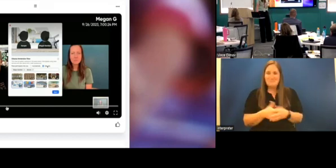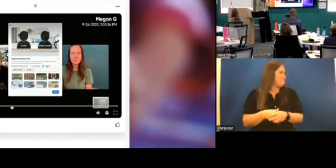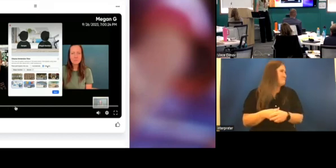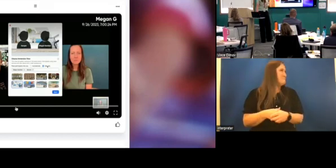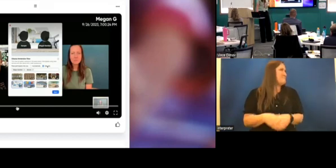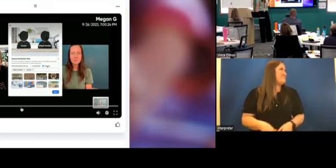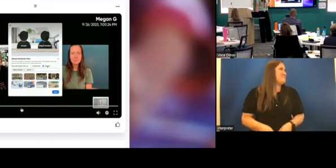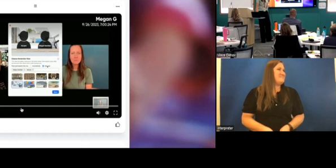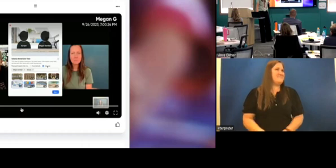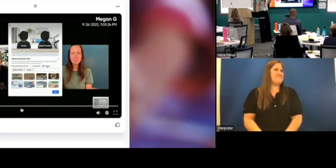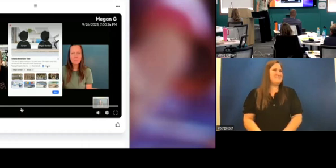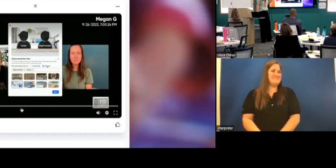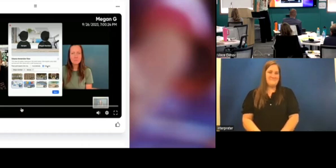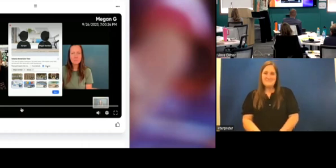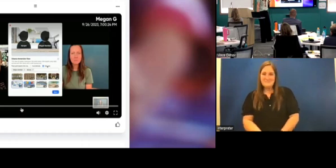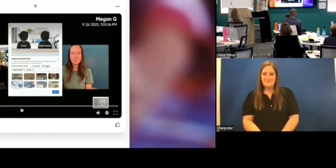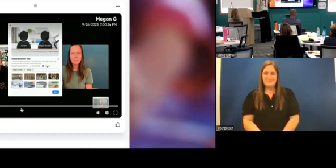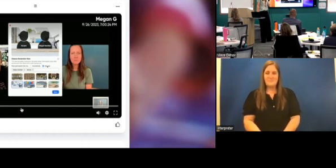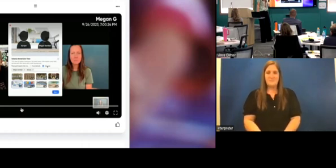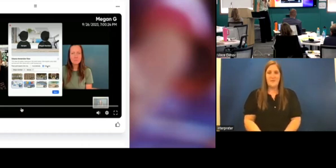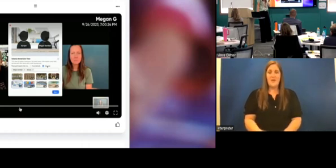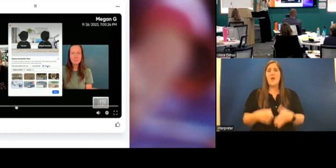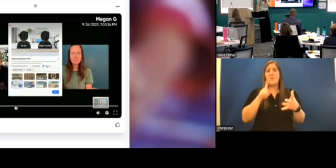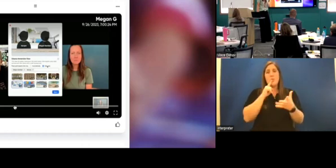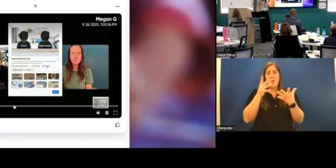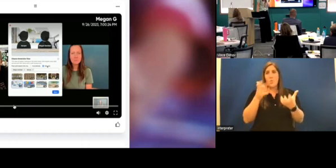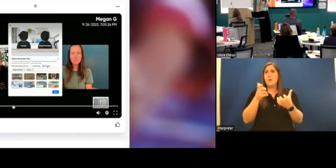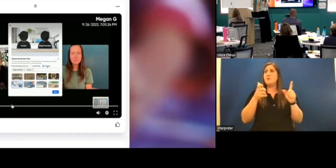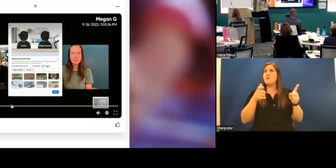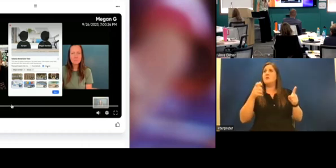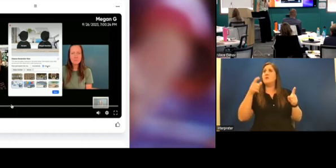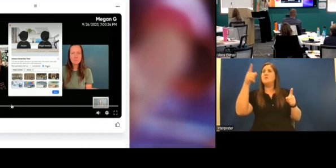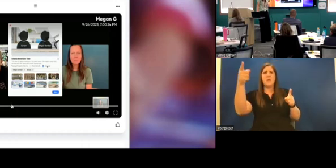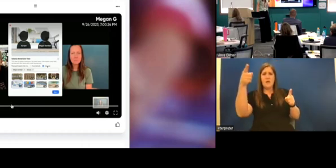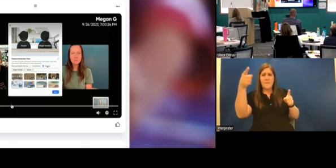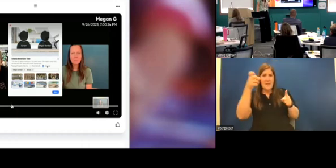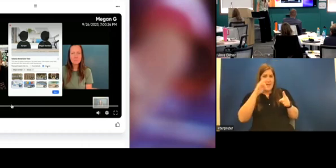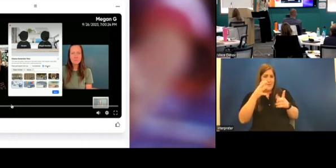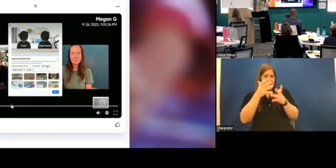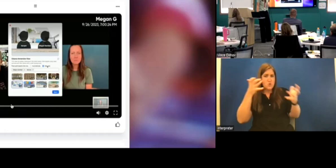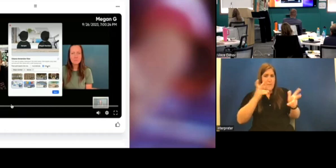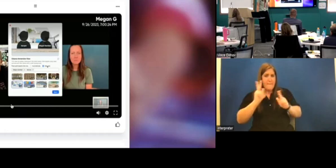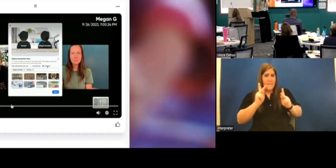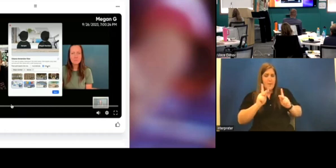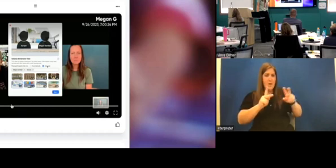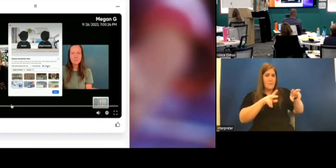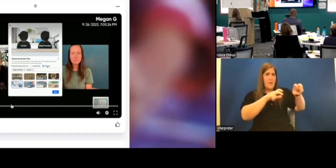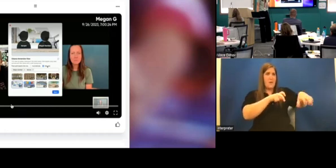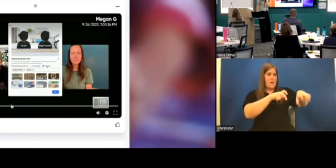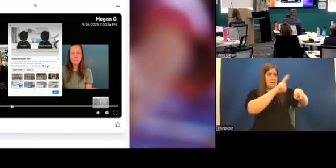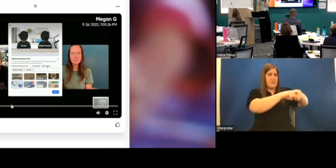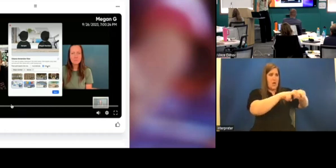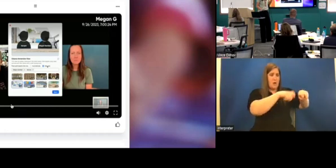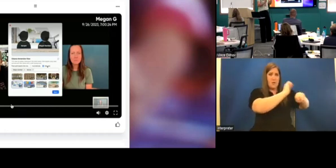So I was kind of annoyed with it because I wanted to be able to share my screen through immersive view. Doesn't it just leave empty chairs though, if we pick that? It does leave empty chairs,